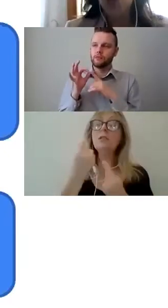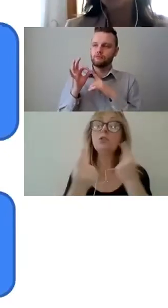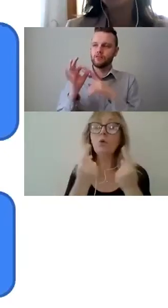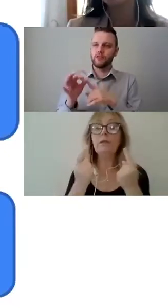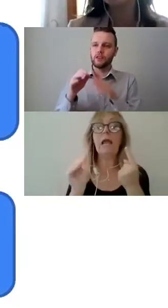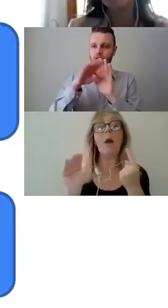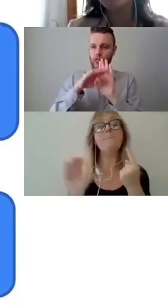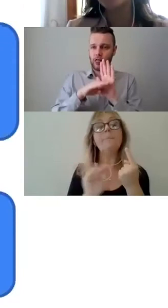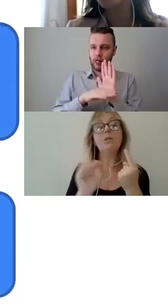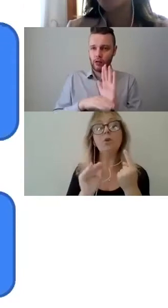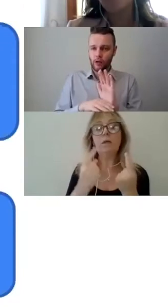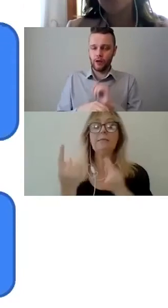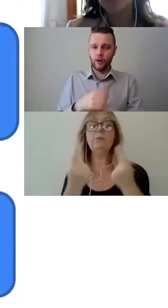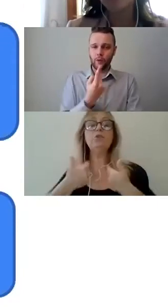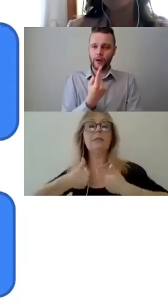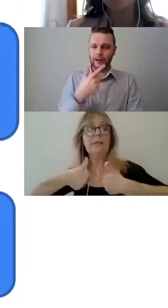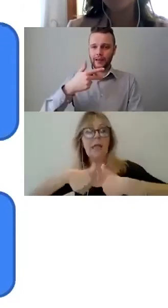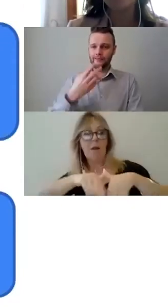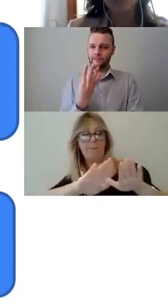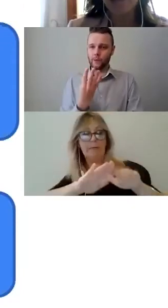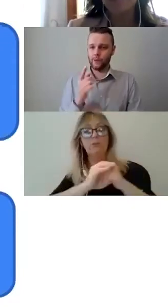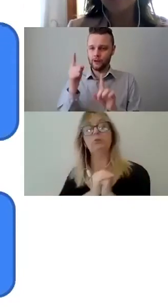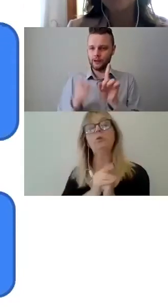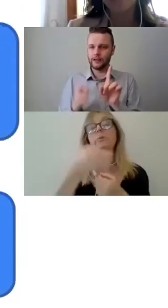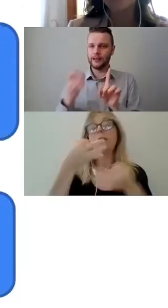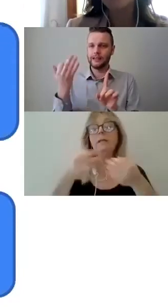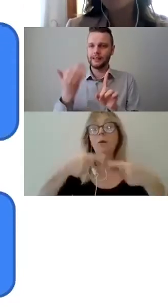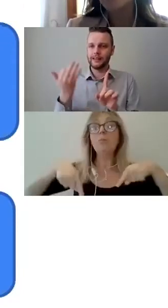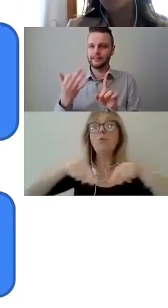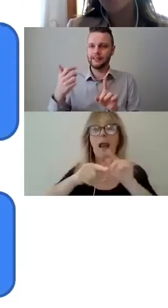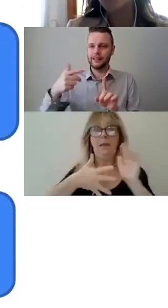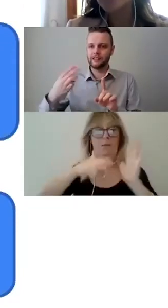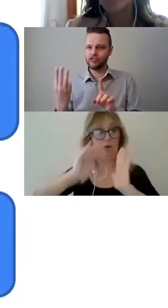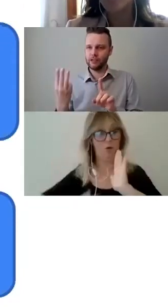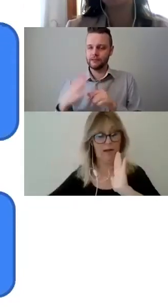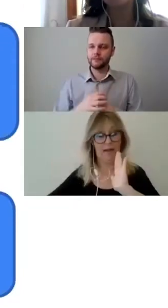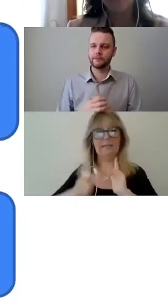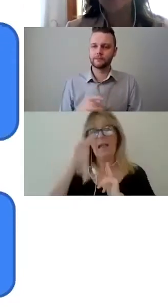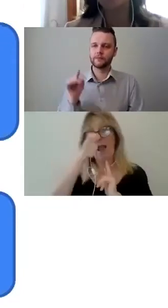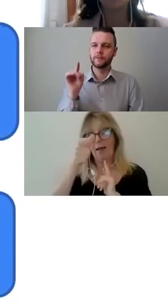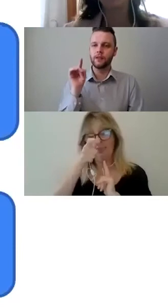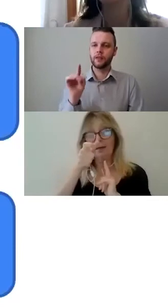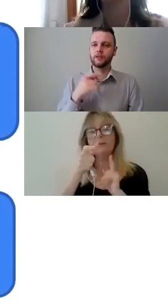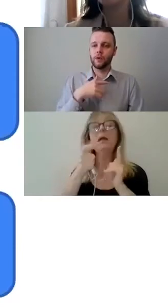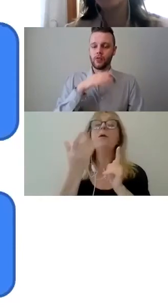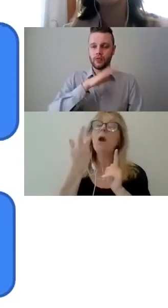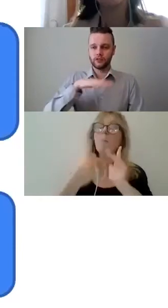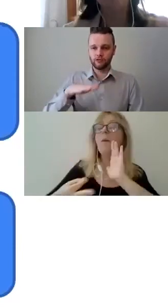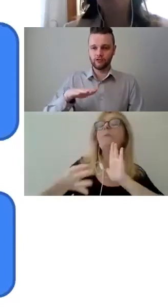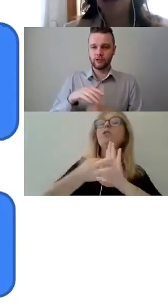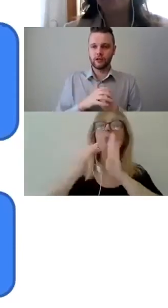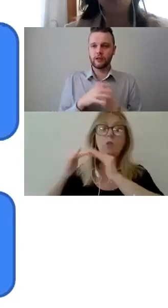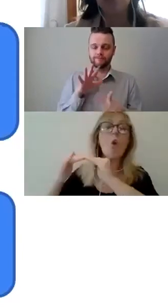Law 194, 1983. In other words, the Children Court